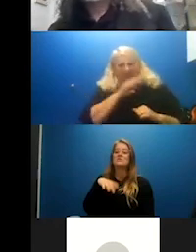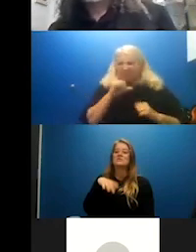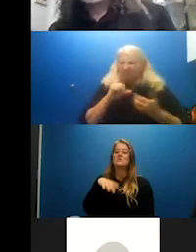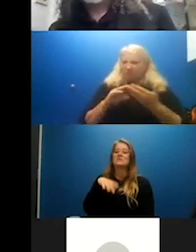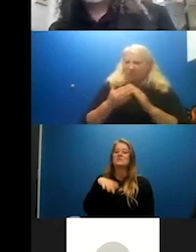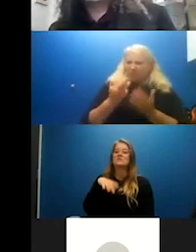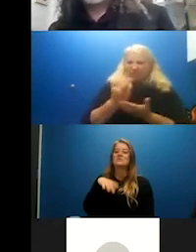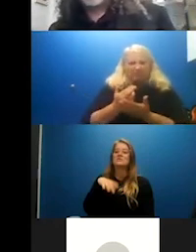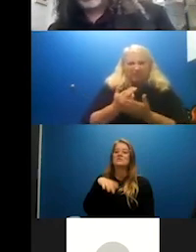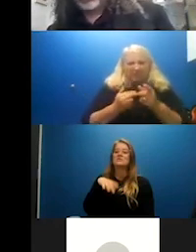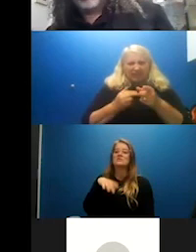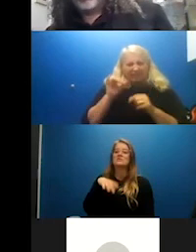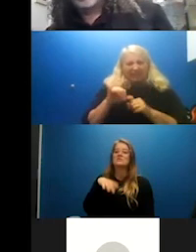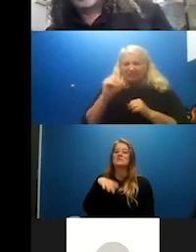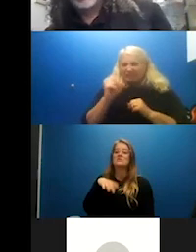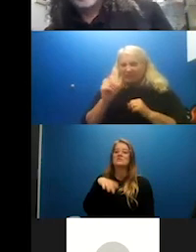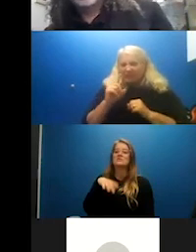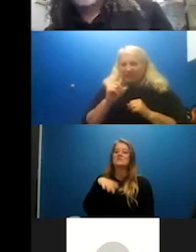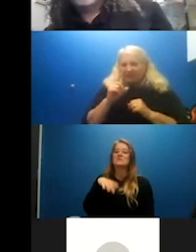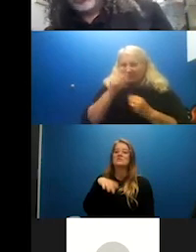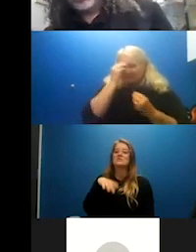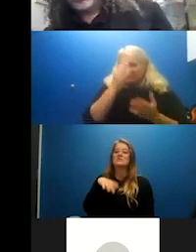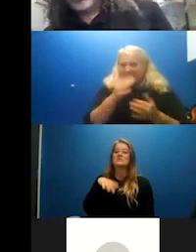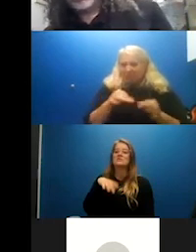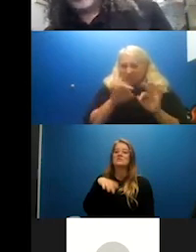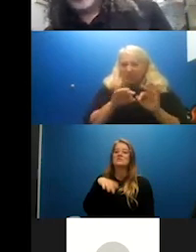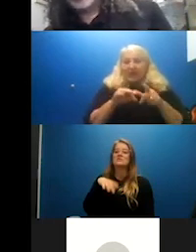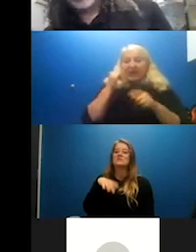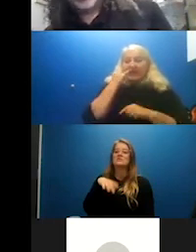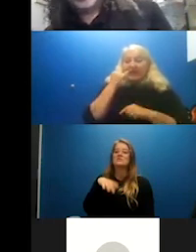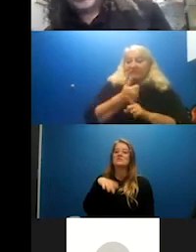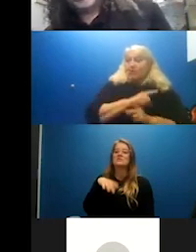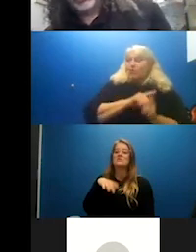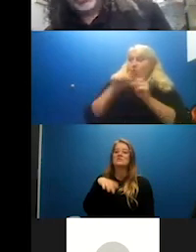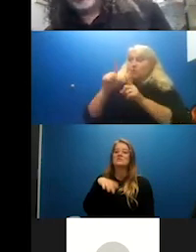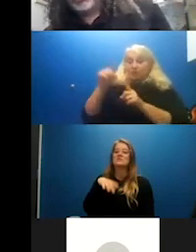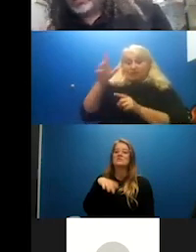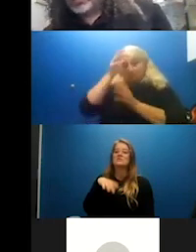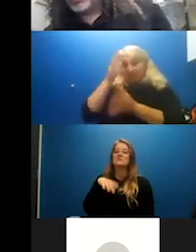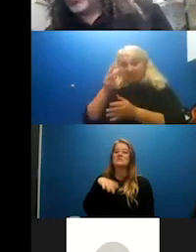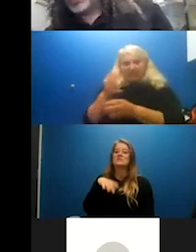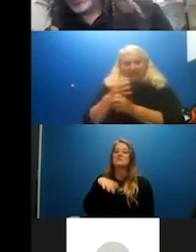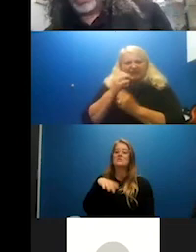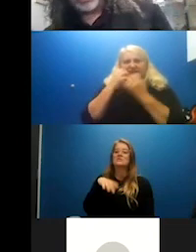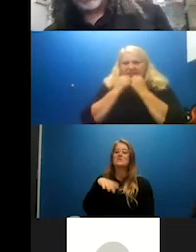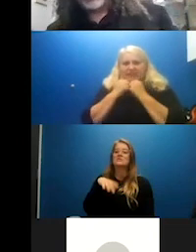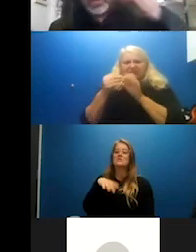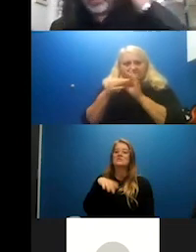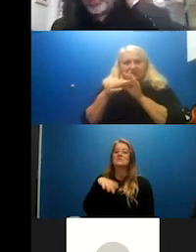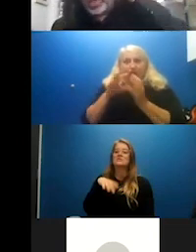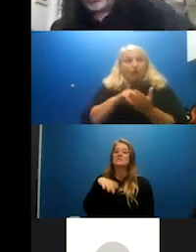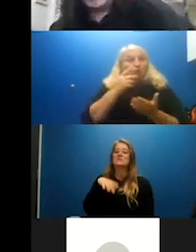Now, this is where it gets important. If he goes to his grandfather, he gets caring connection. If he learns about what it is to be a man,